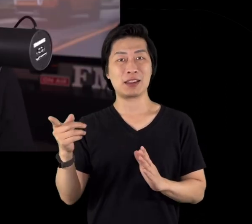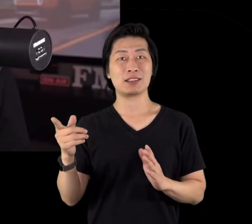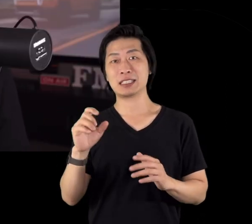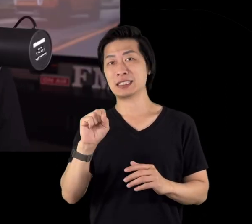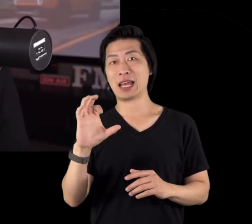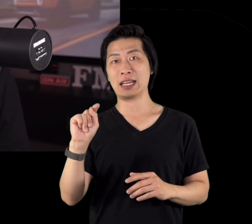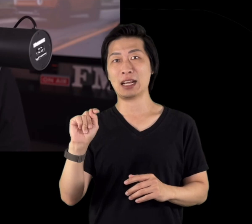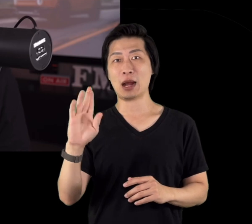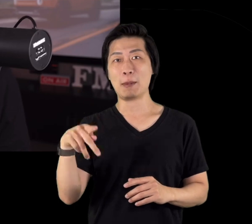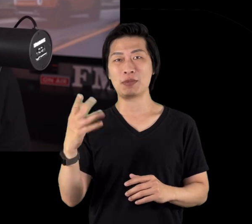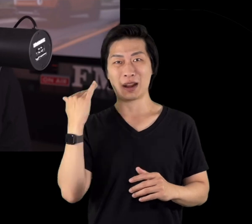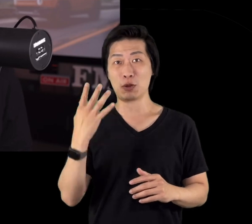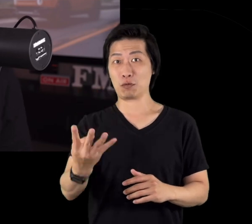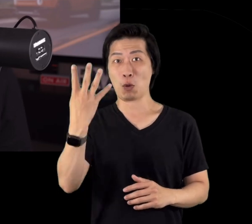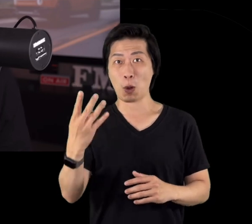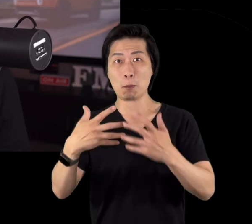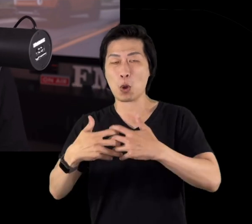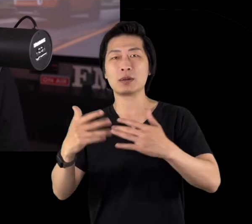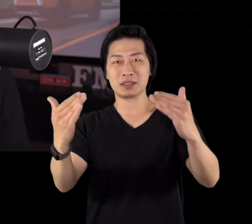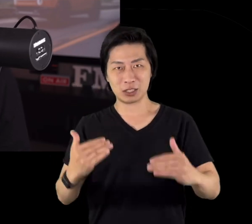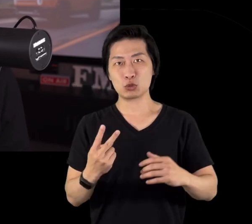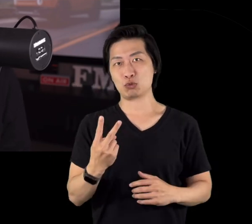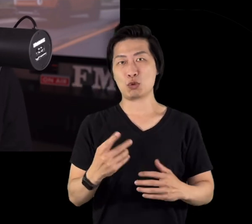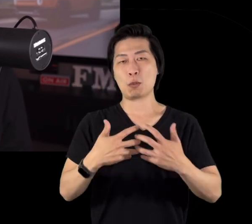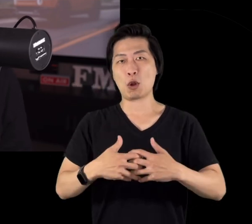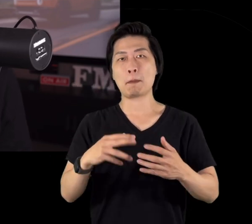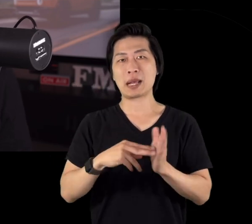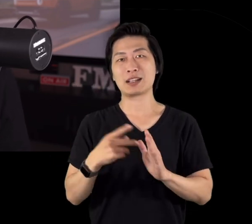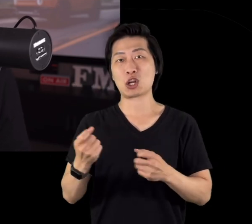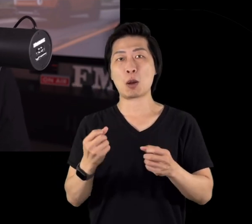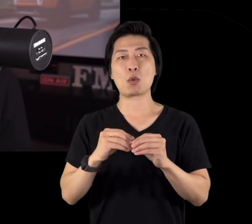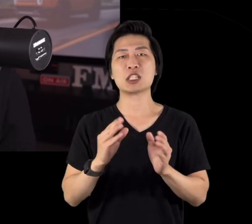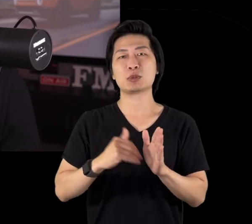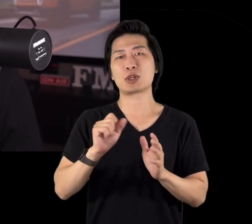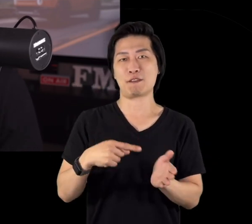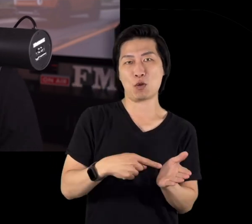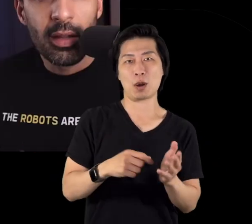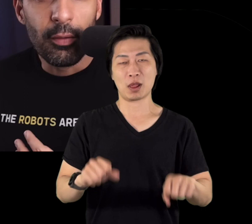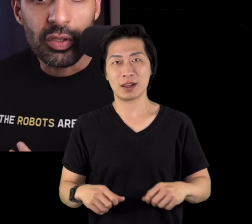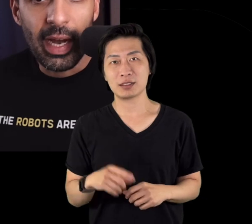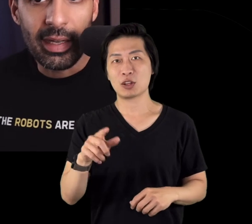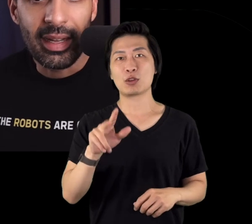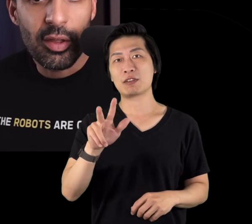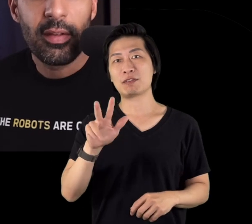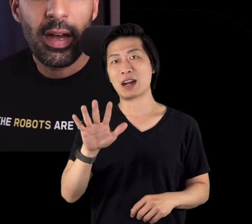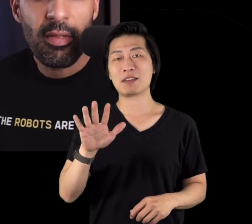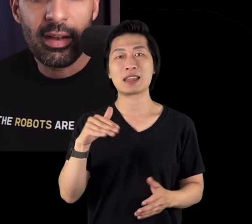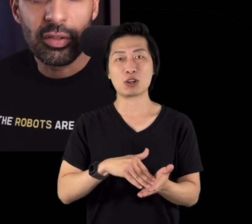this takes down the setup from a quad motor to a dual motor, which makes the cars a little bit cheaper to afford. They've also